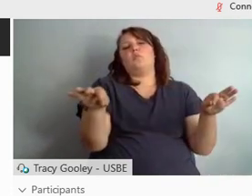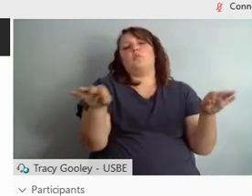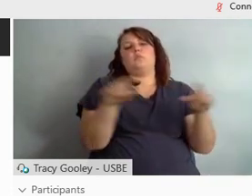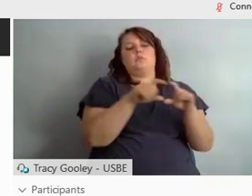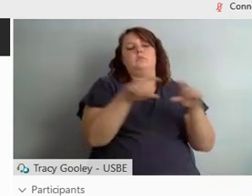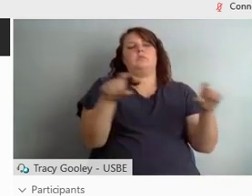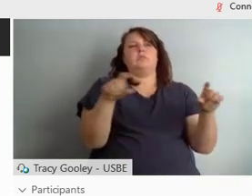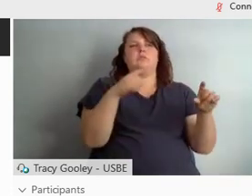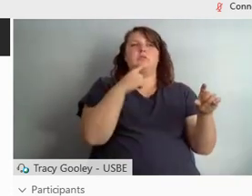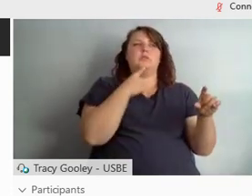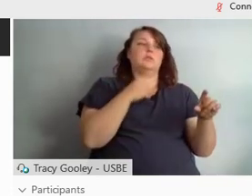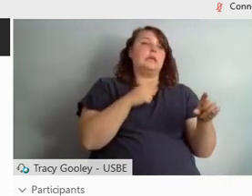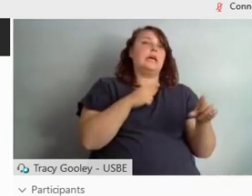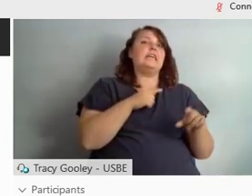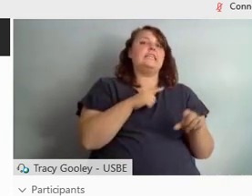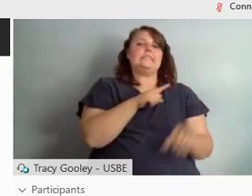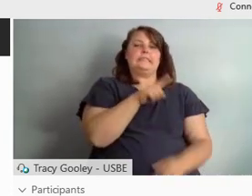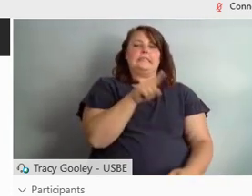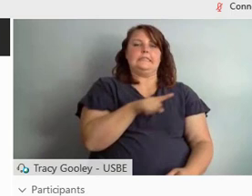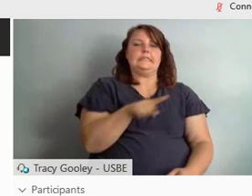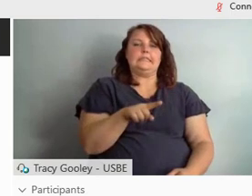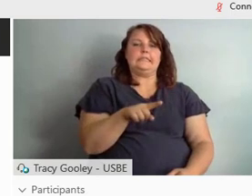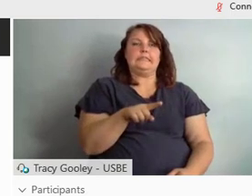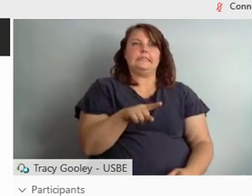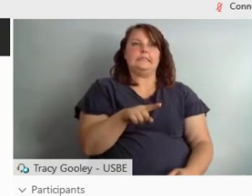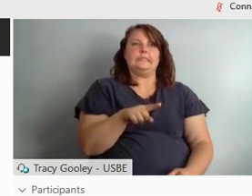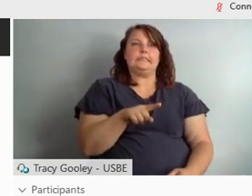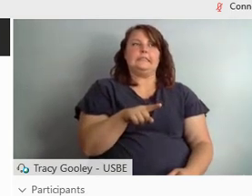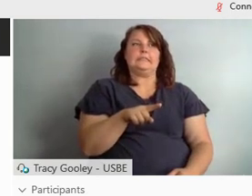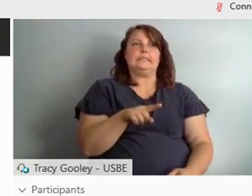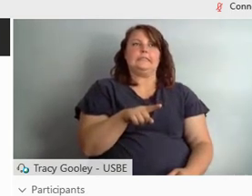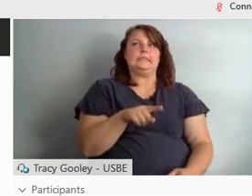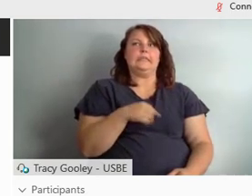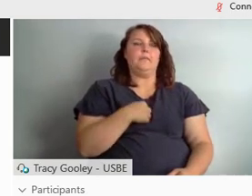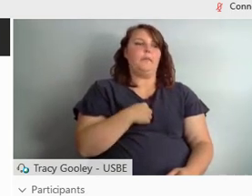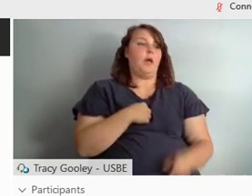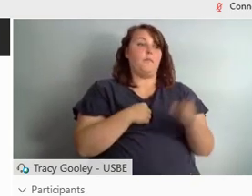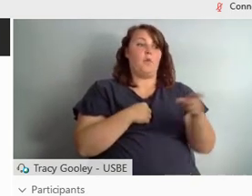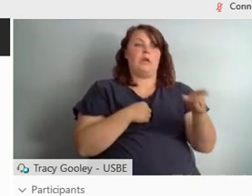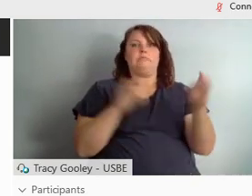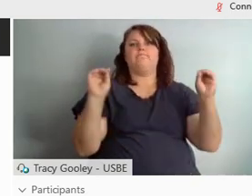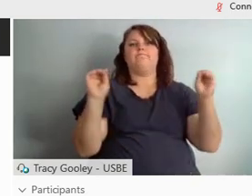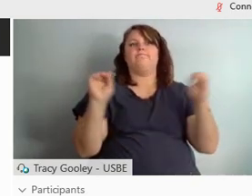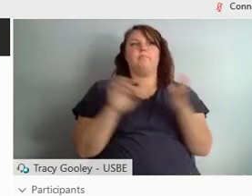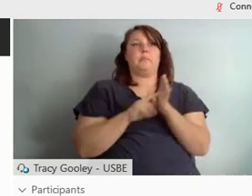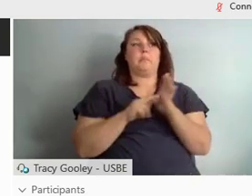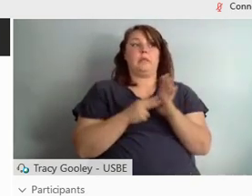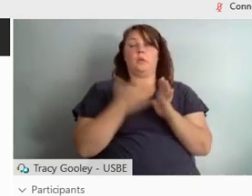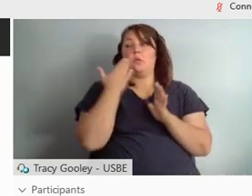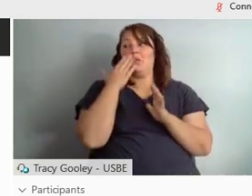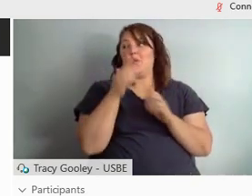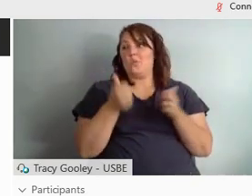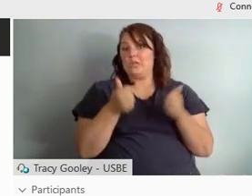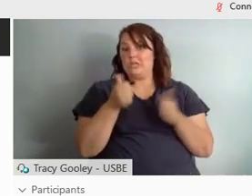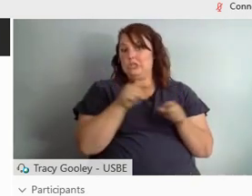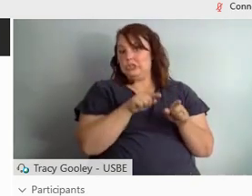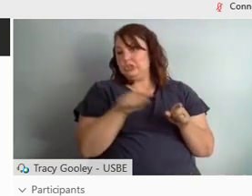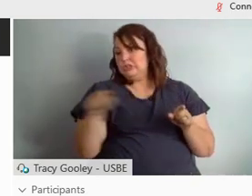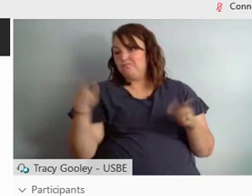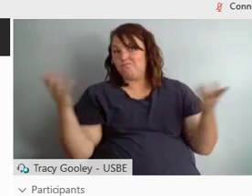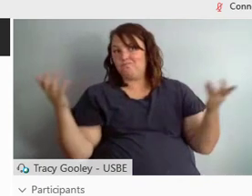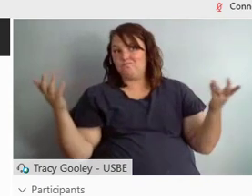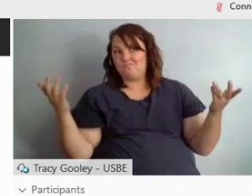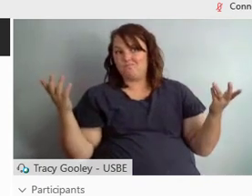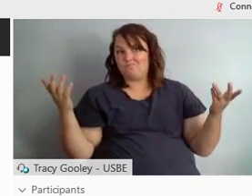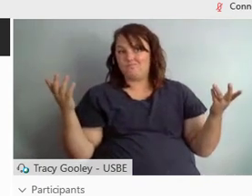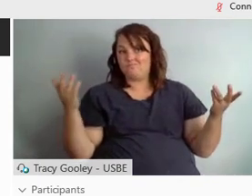the child says Z and doesn't point to the letter. You don't know that they're able